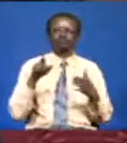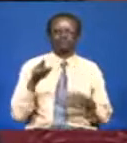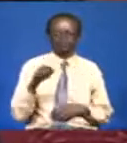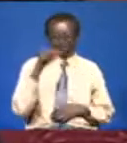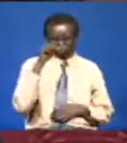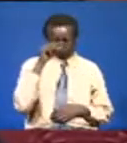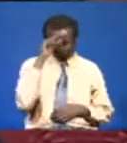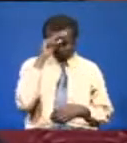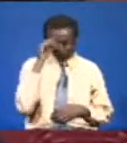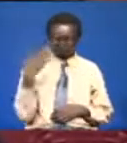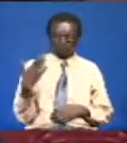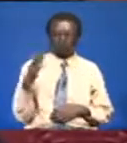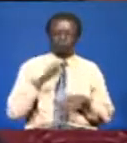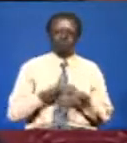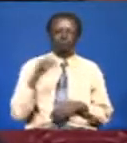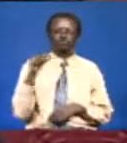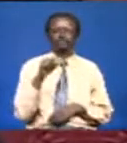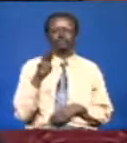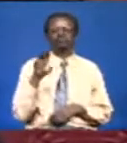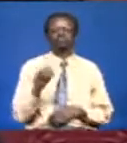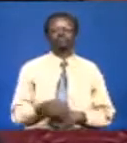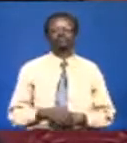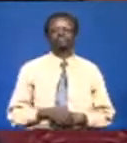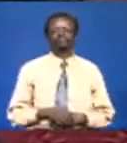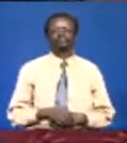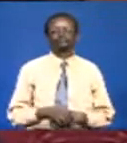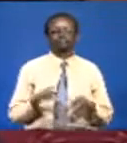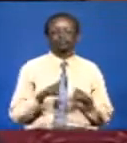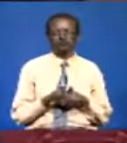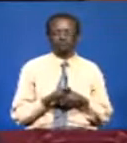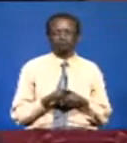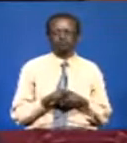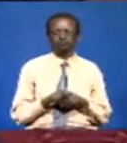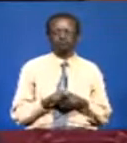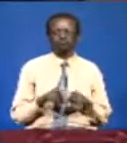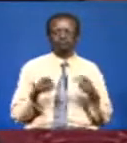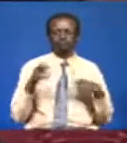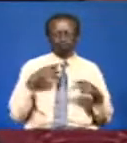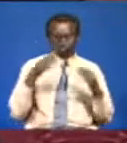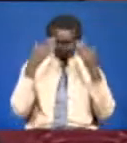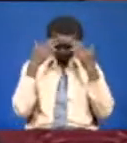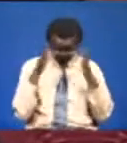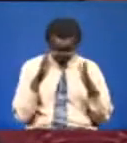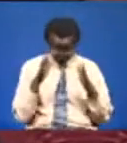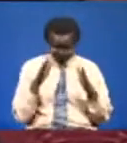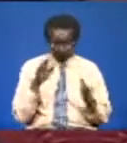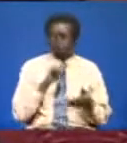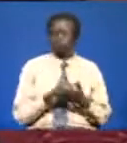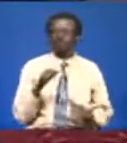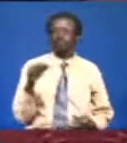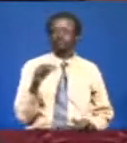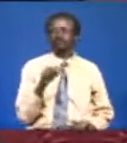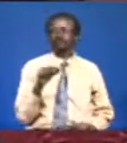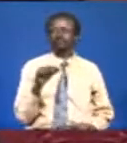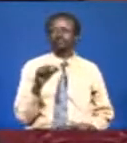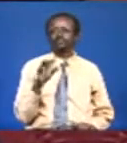contrary to what so many people think, GMO has been used in so many countries